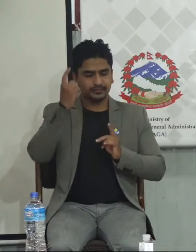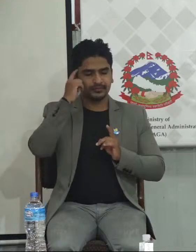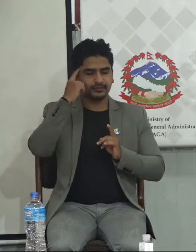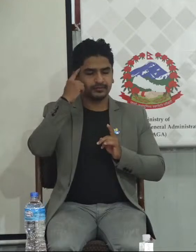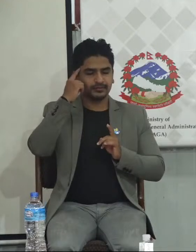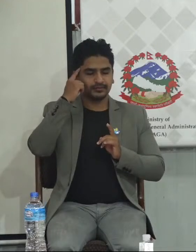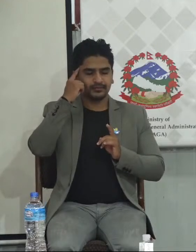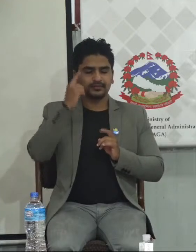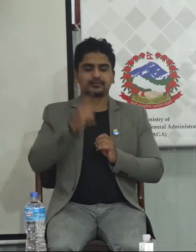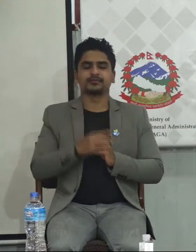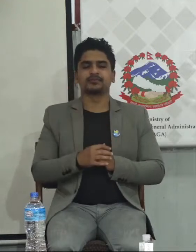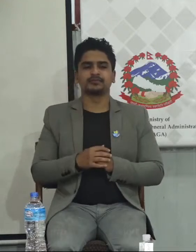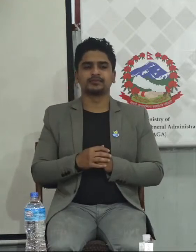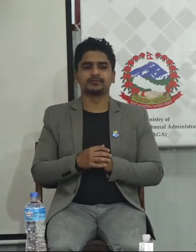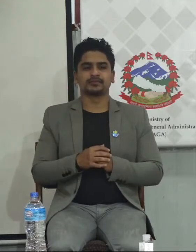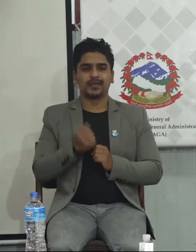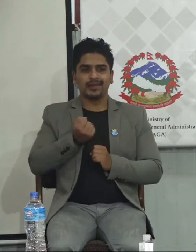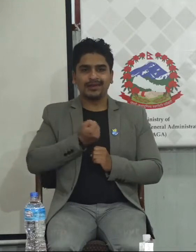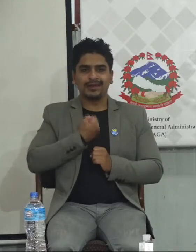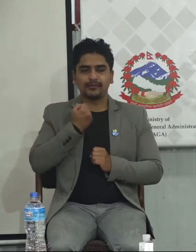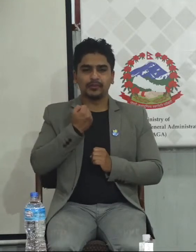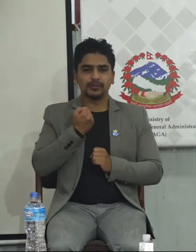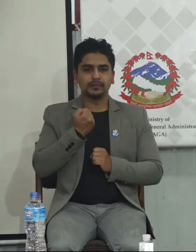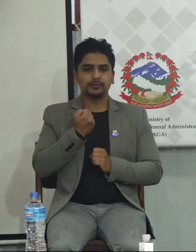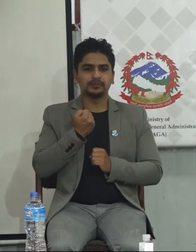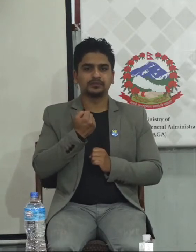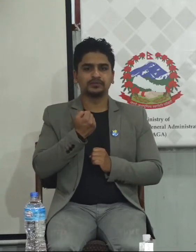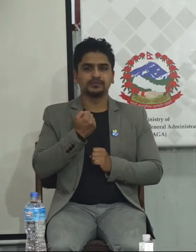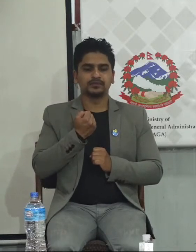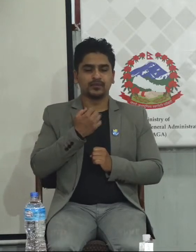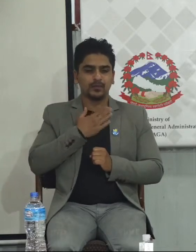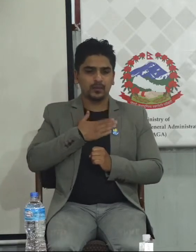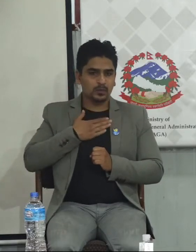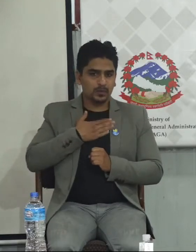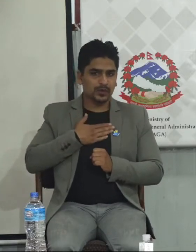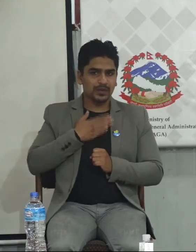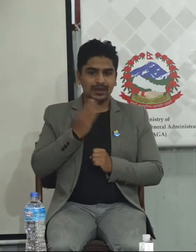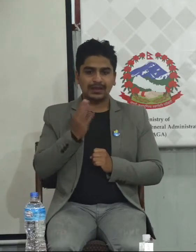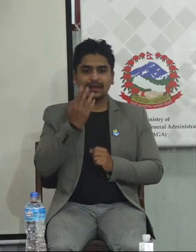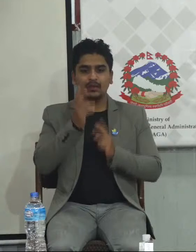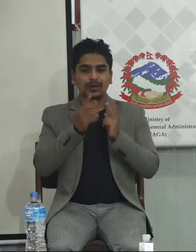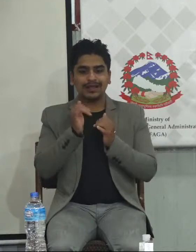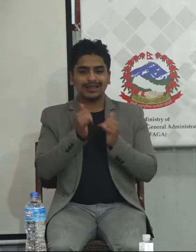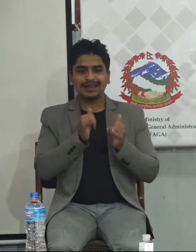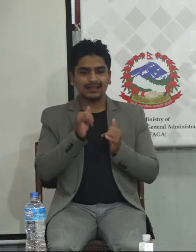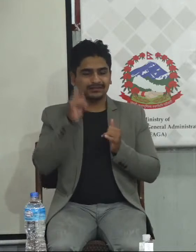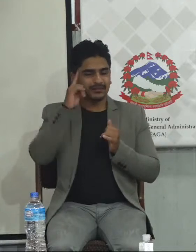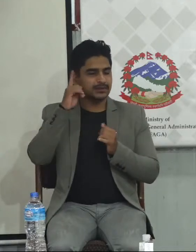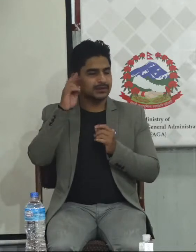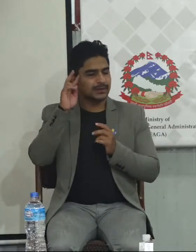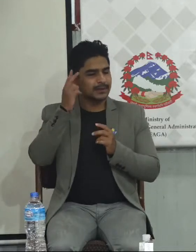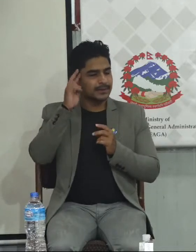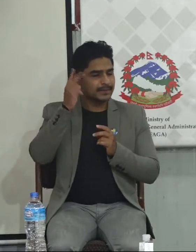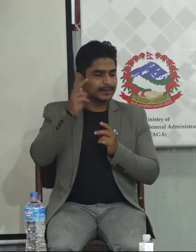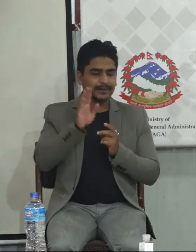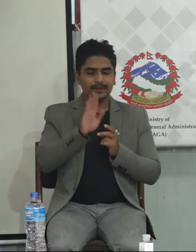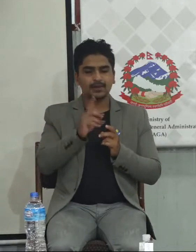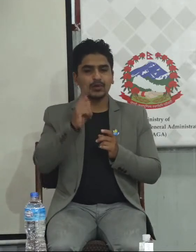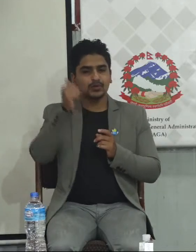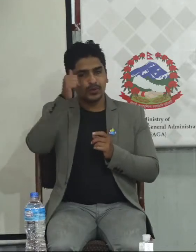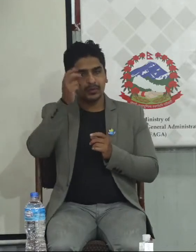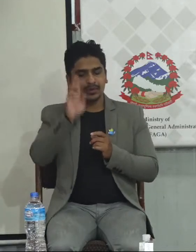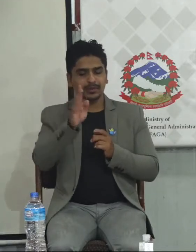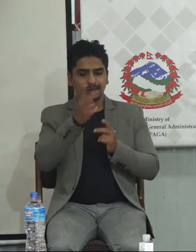What thoughts are playing in your mind, observe that, and slowly you can do this